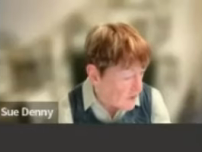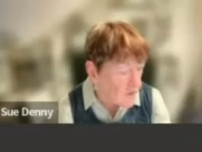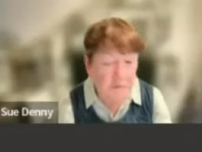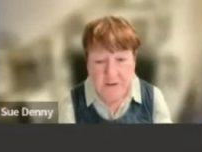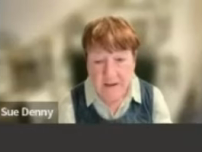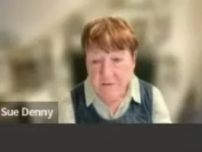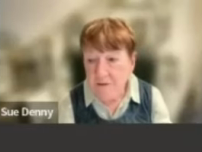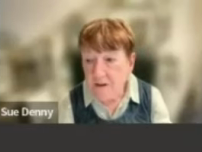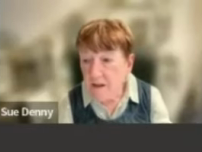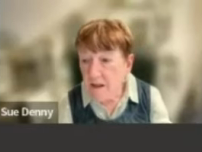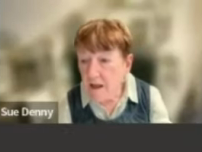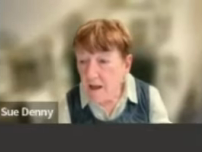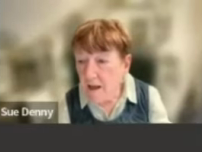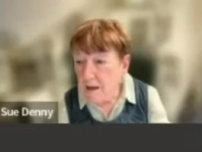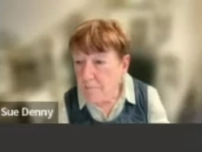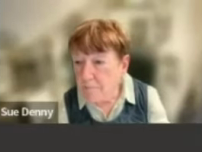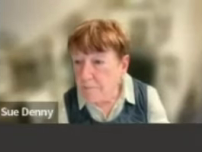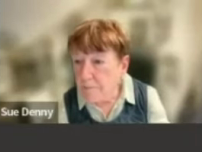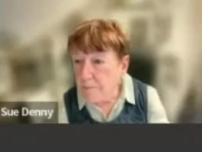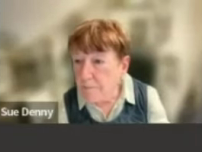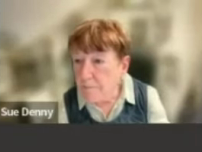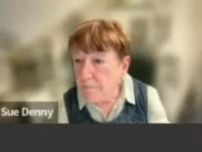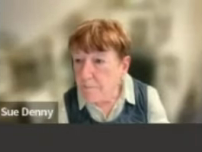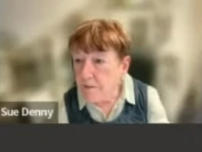Australian Teachers of the Deaf.